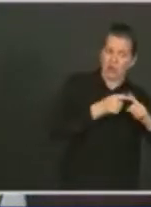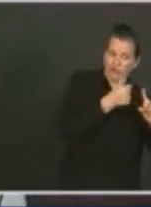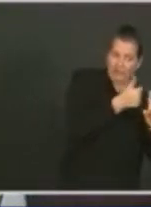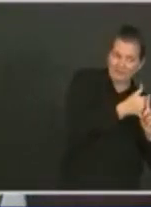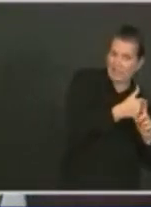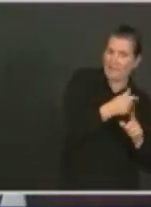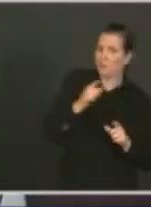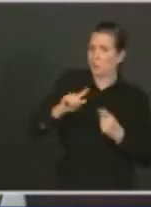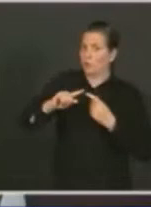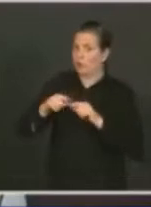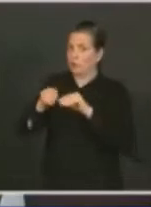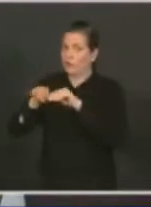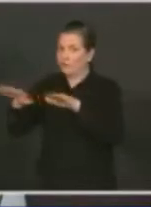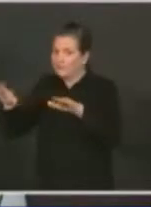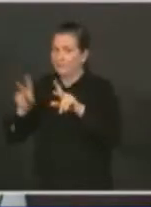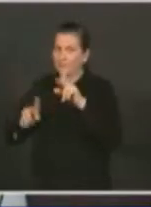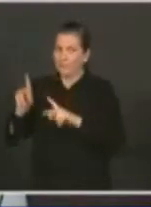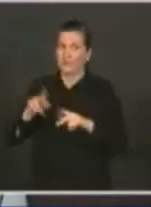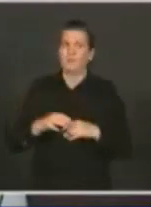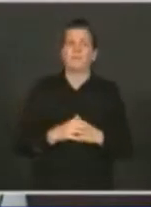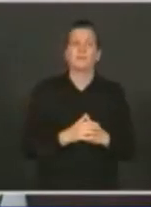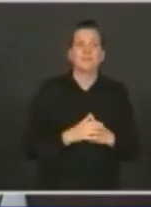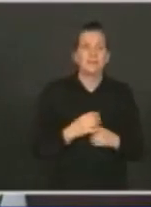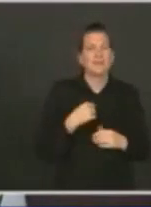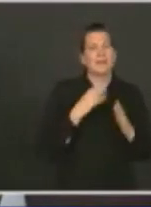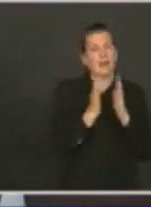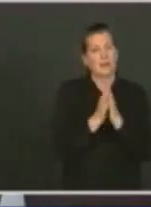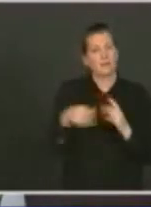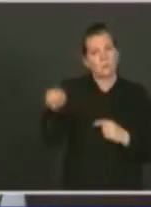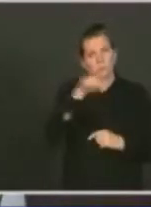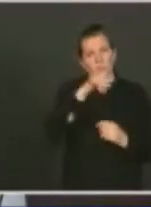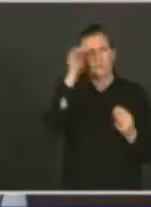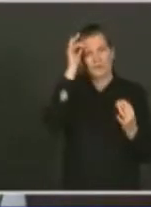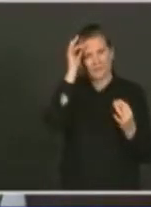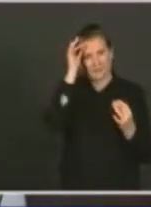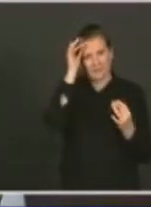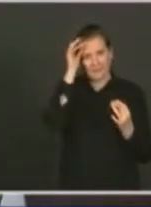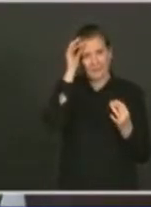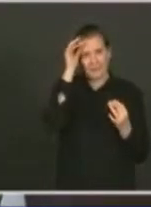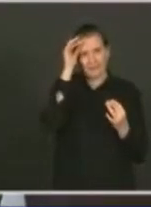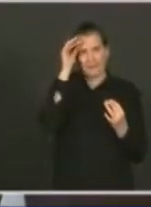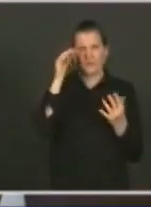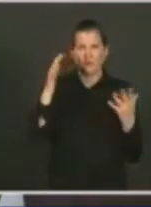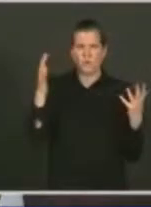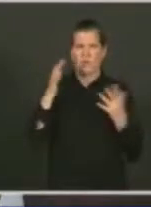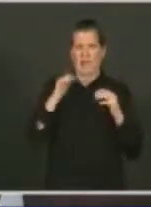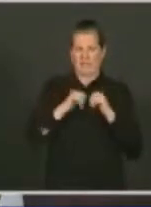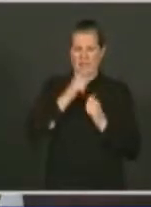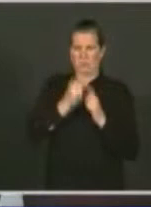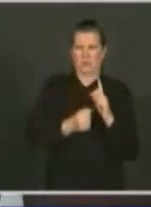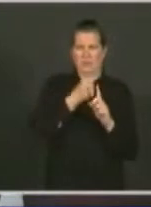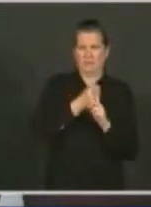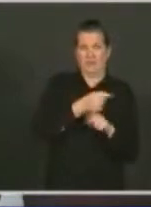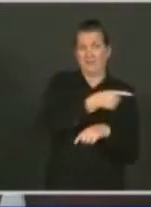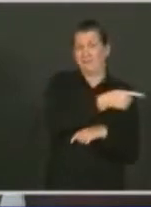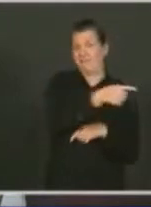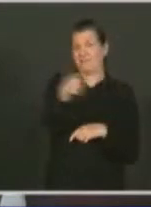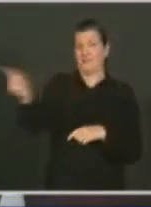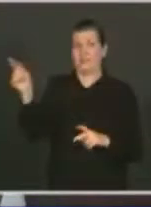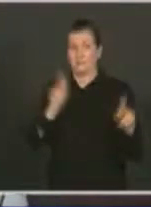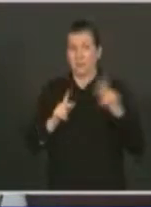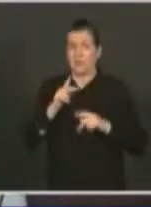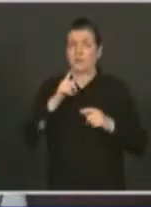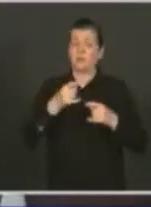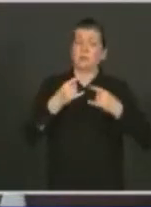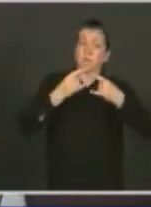really prevailing on people to do what is best for everybody else around you at this point in time. This isn't, I'm not wearing a mask to protect myself. I'm wearing a mask to protect